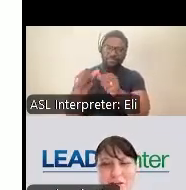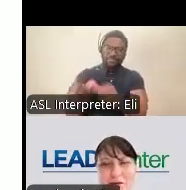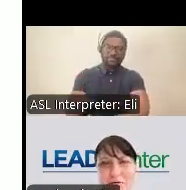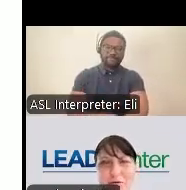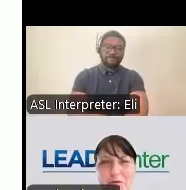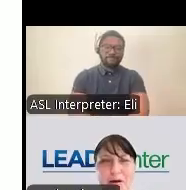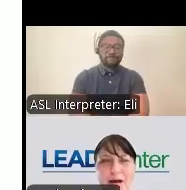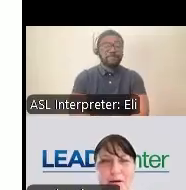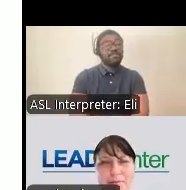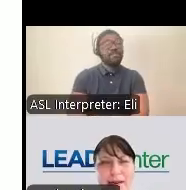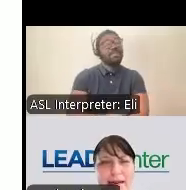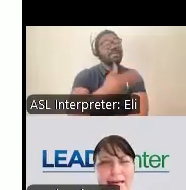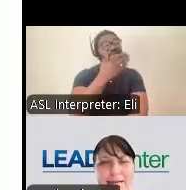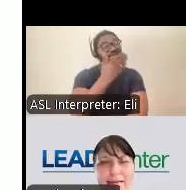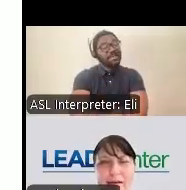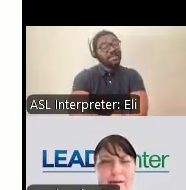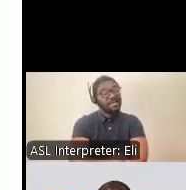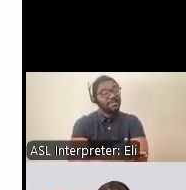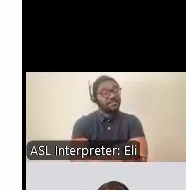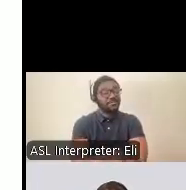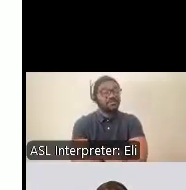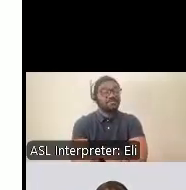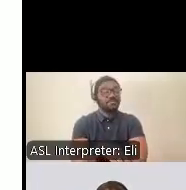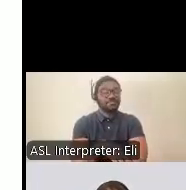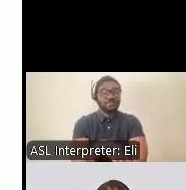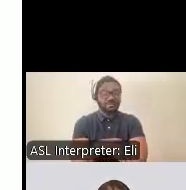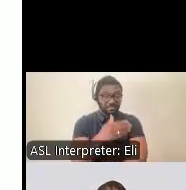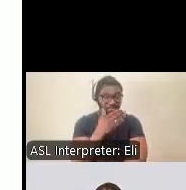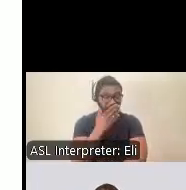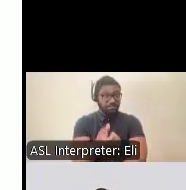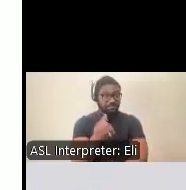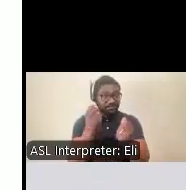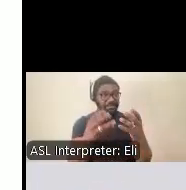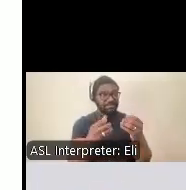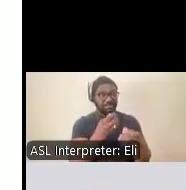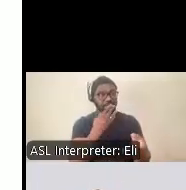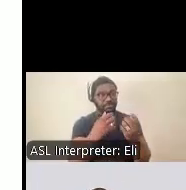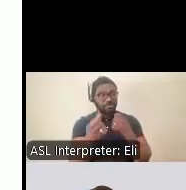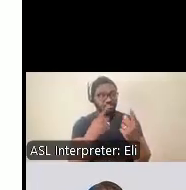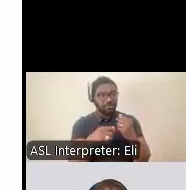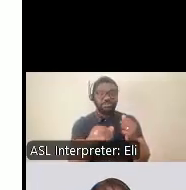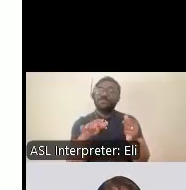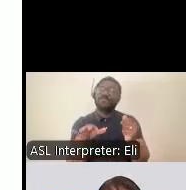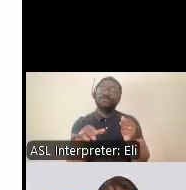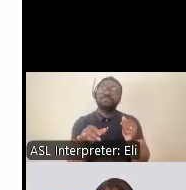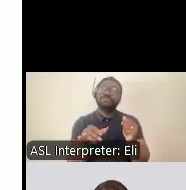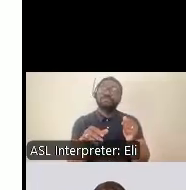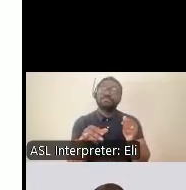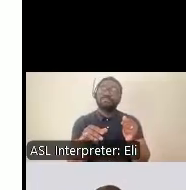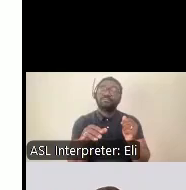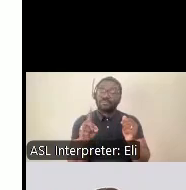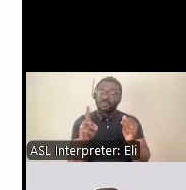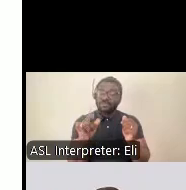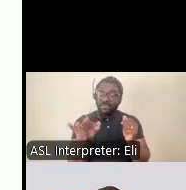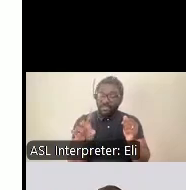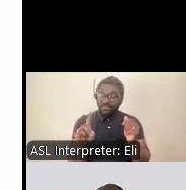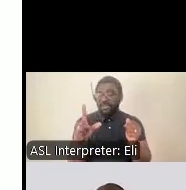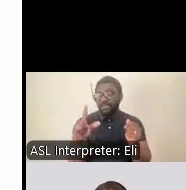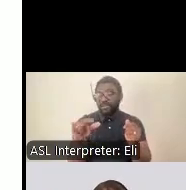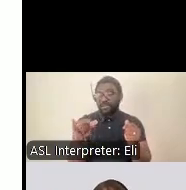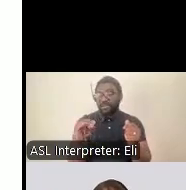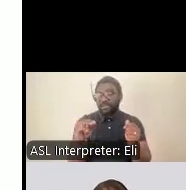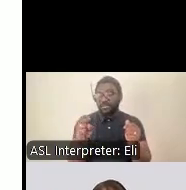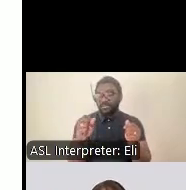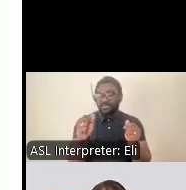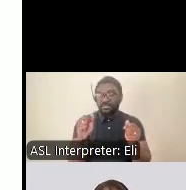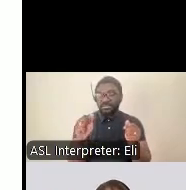Thank you. All right. We have so many good questions. Oh, here's a good one. And this probably David and Lindsay, if you can want